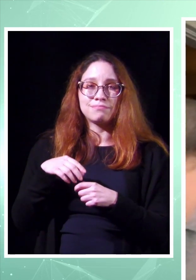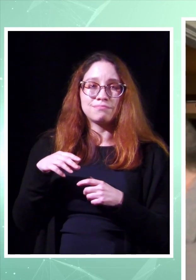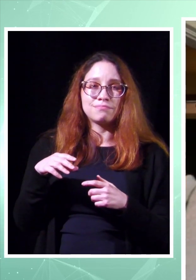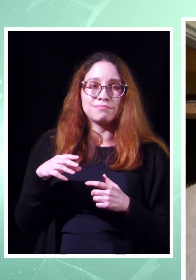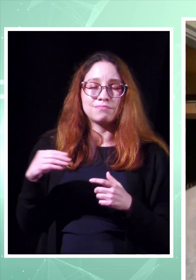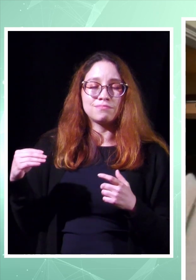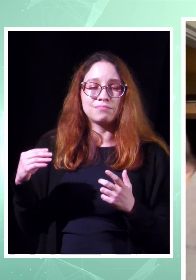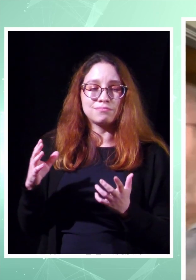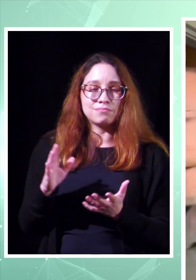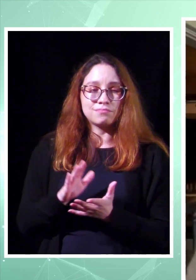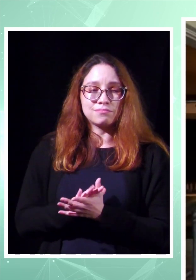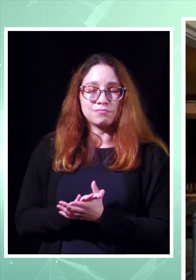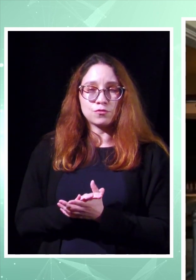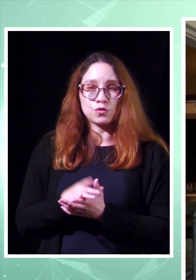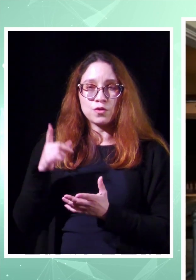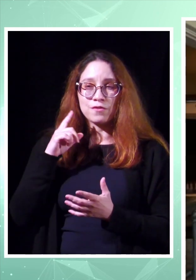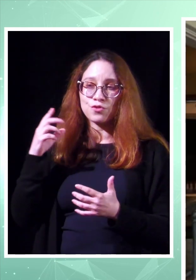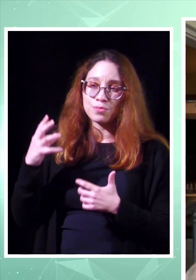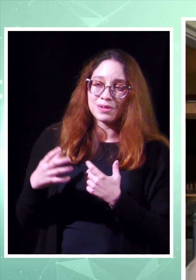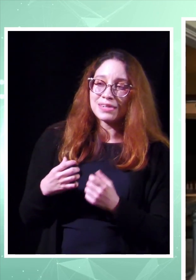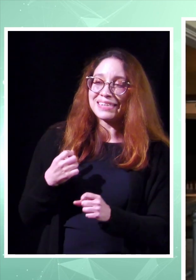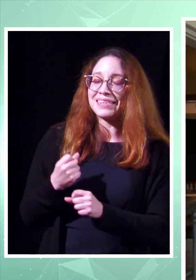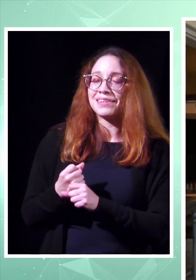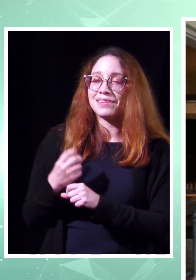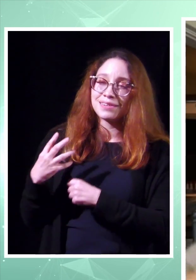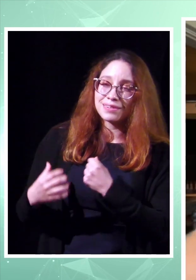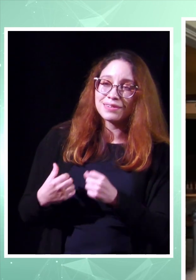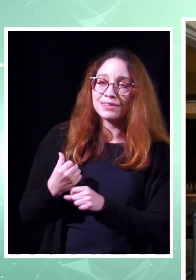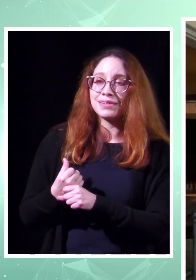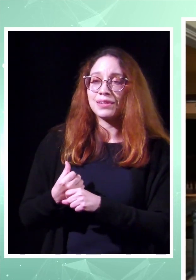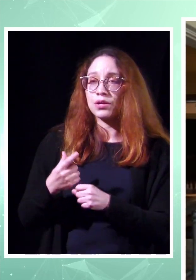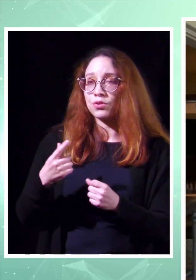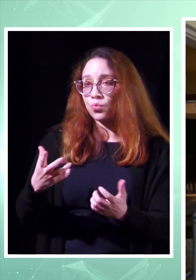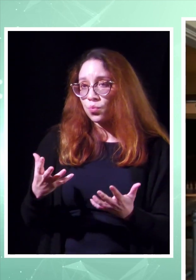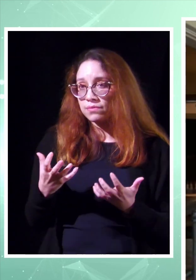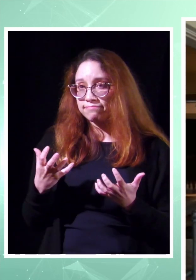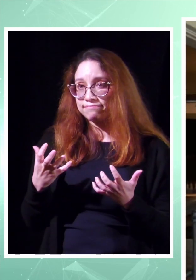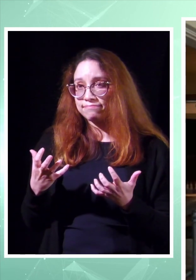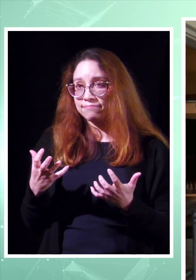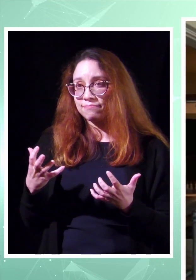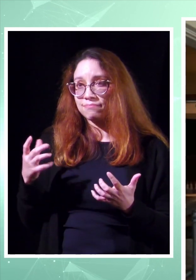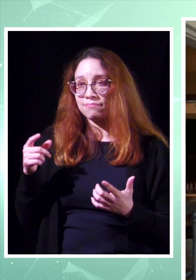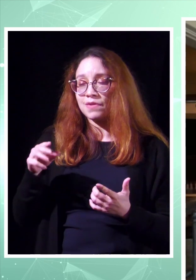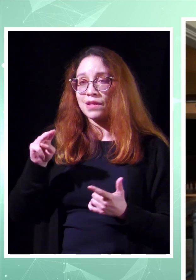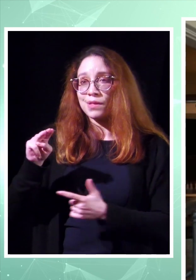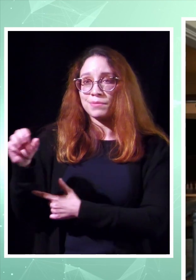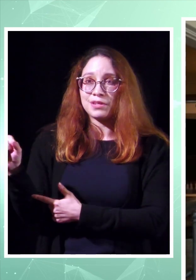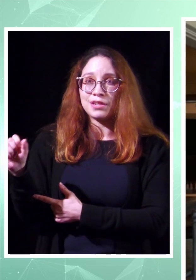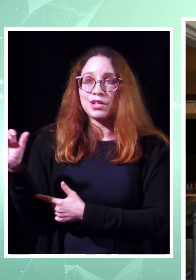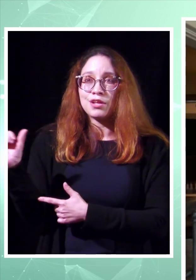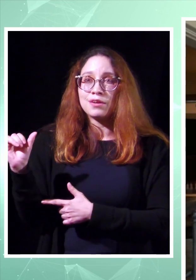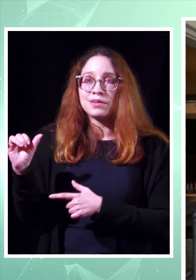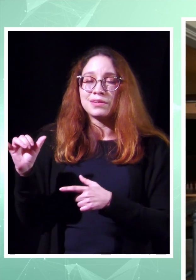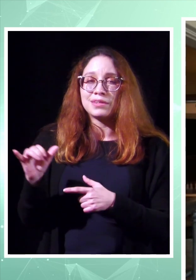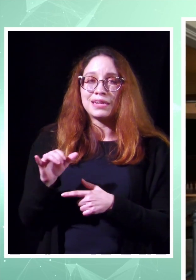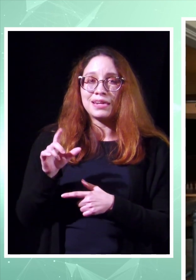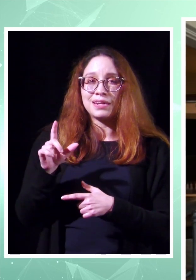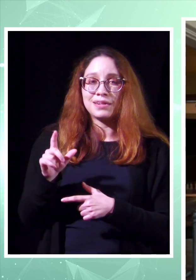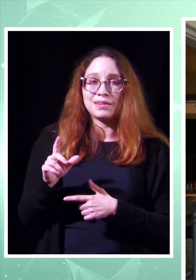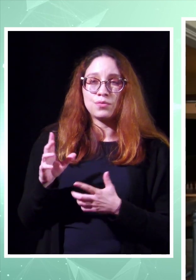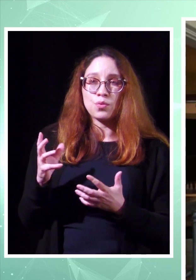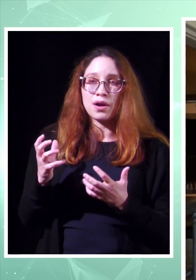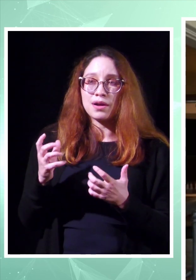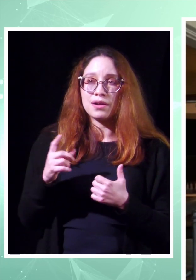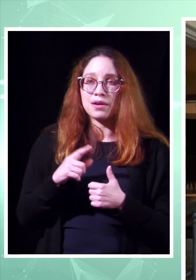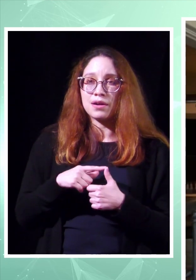And joked for years and years that the thing that we want in MS is something like a tricorder,